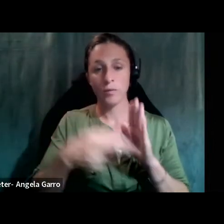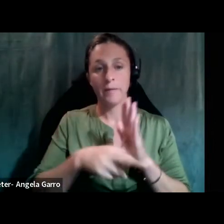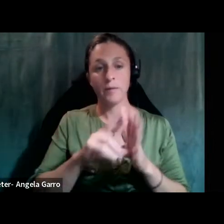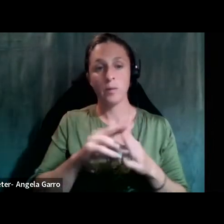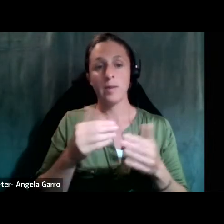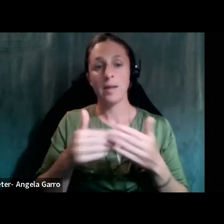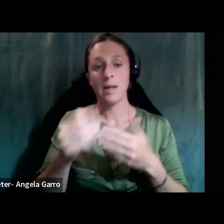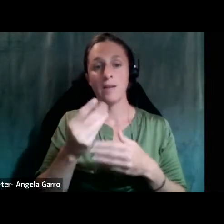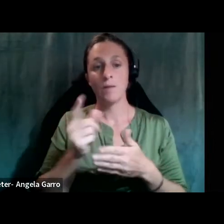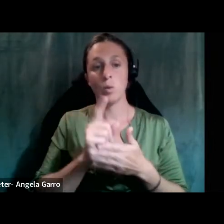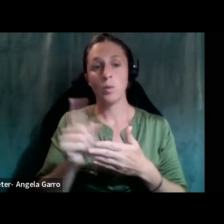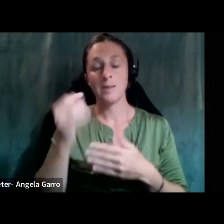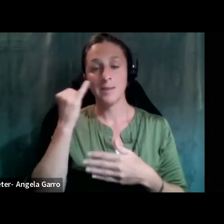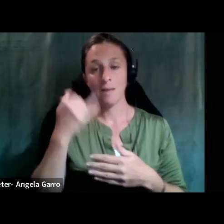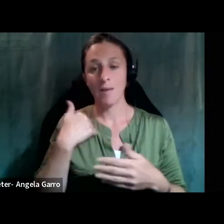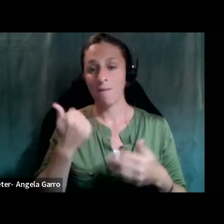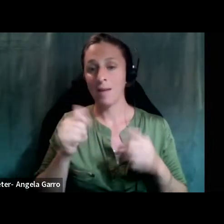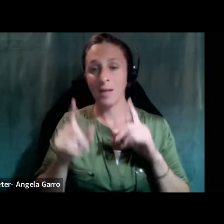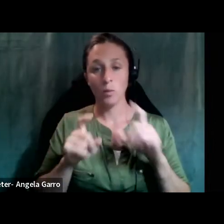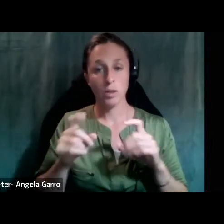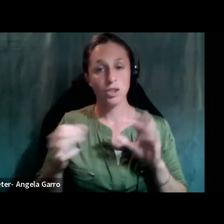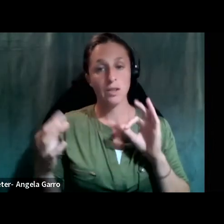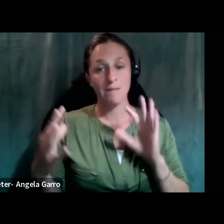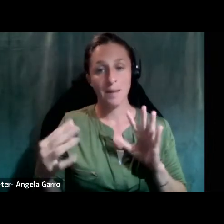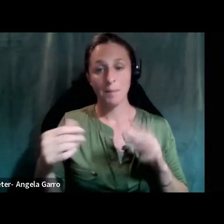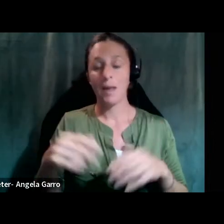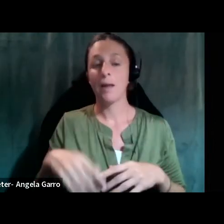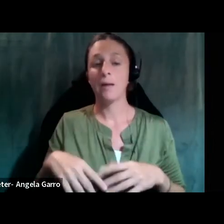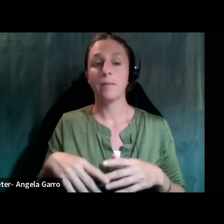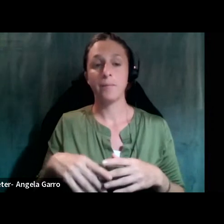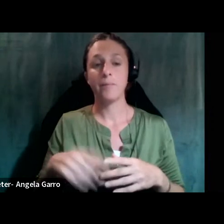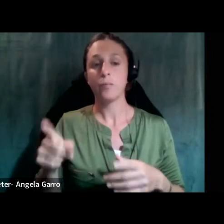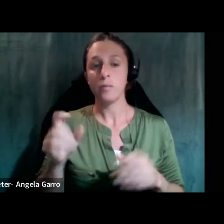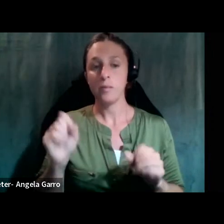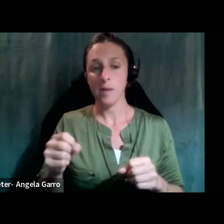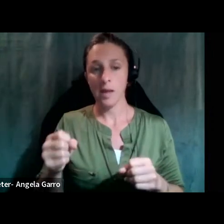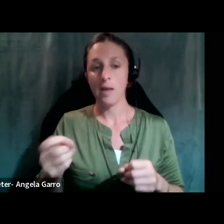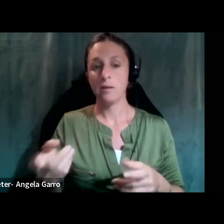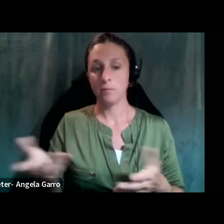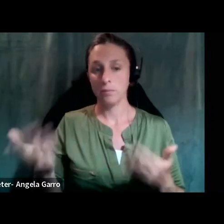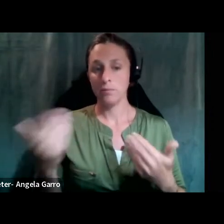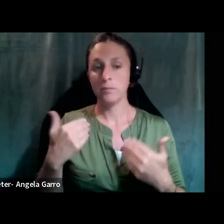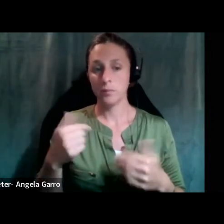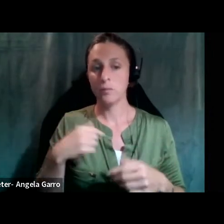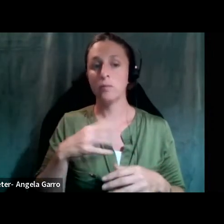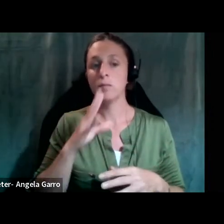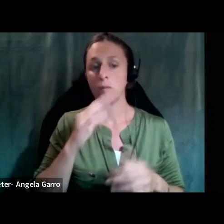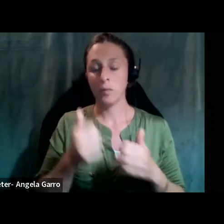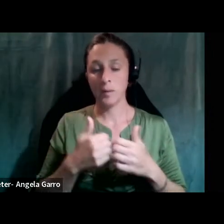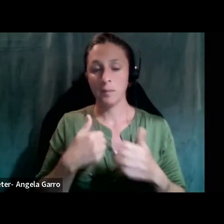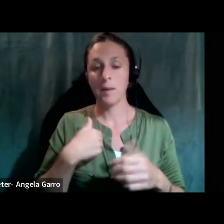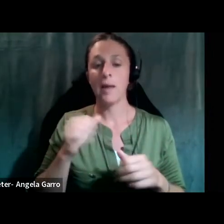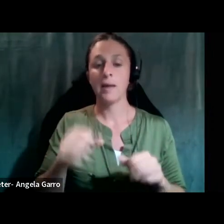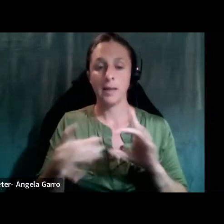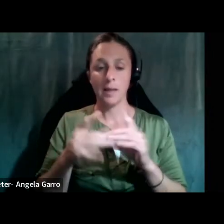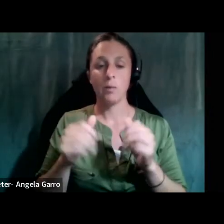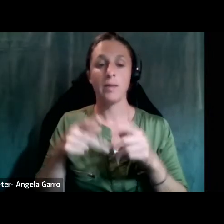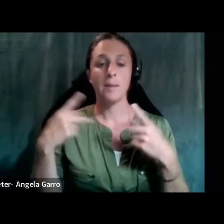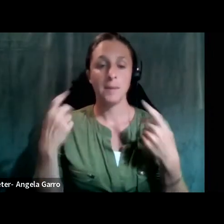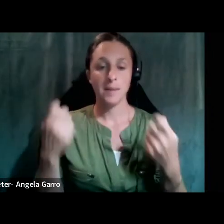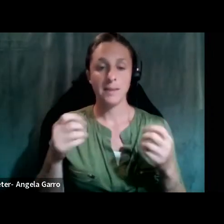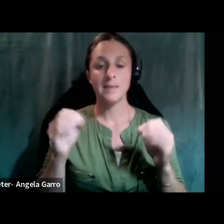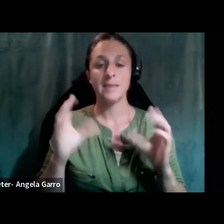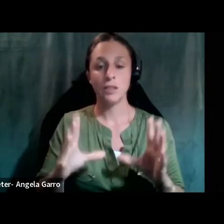couple of weeks. If you have questions or feedback, you can bring it forward to me. I can try to connect with PE teachers or athletic directors to get any